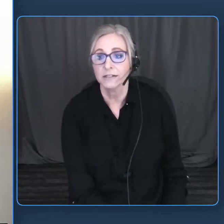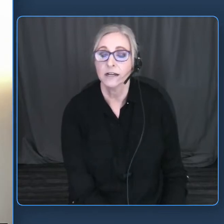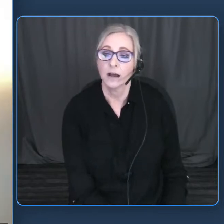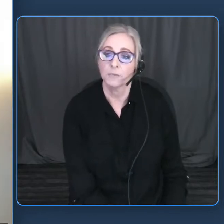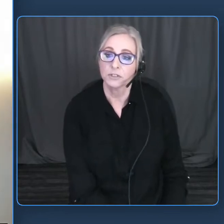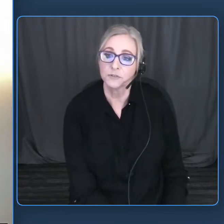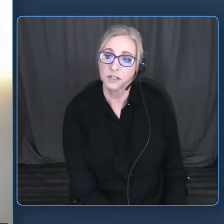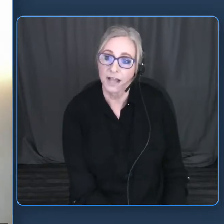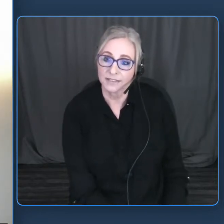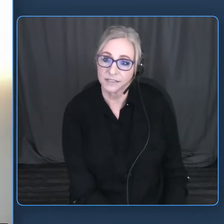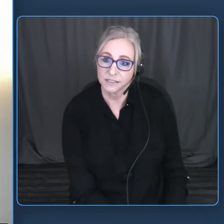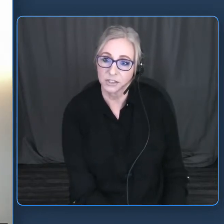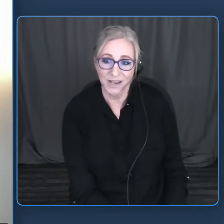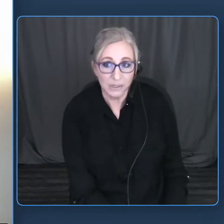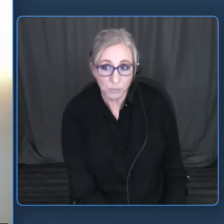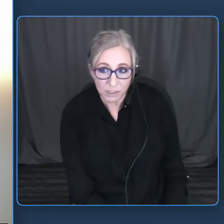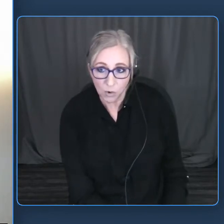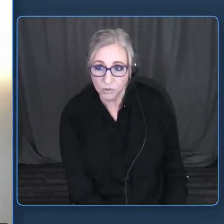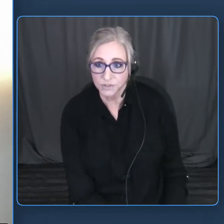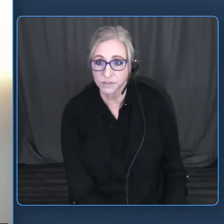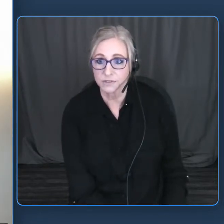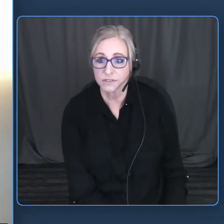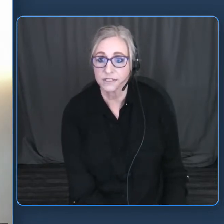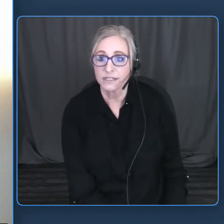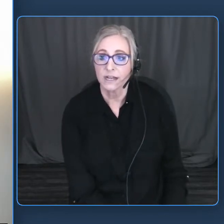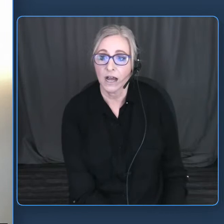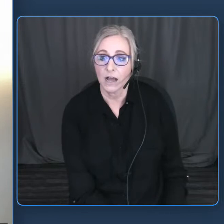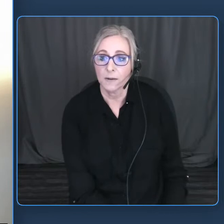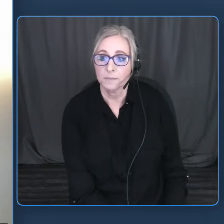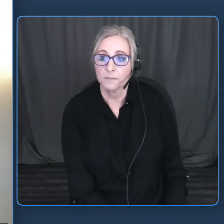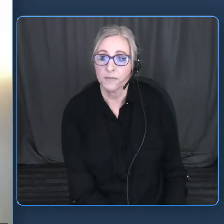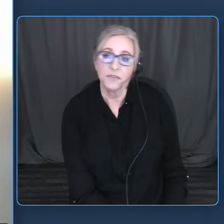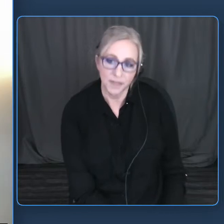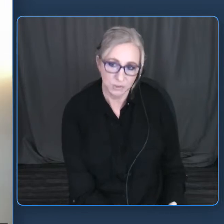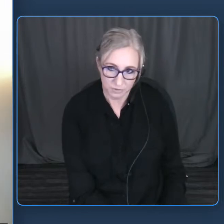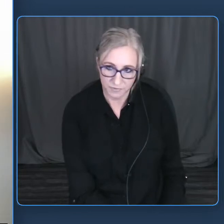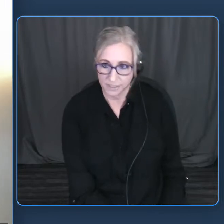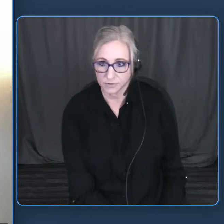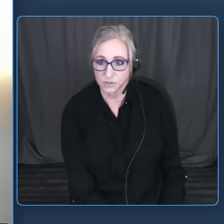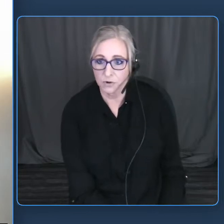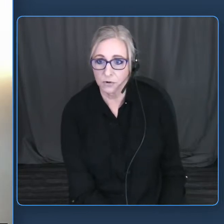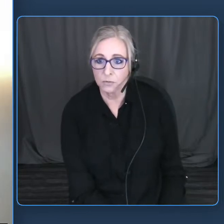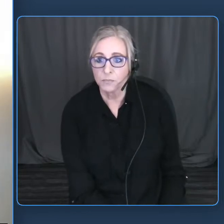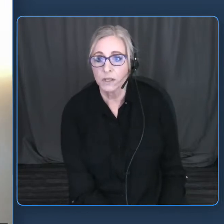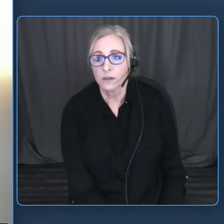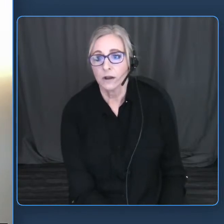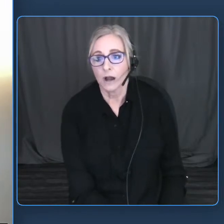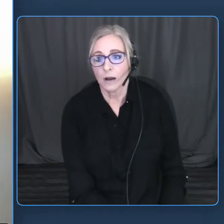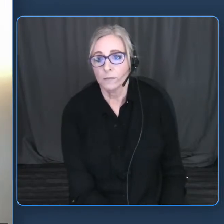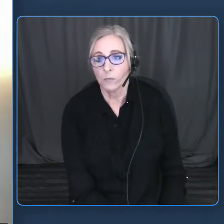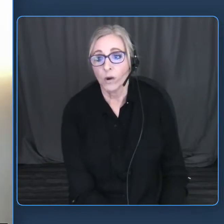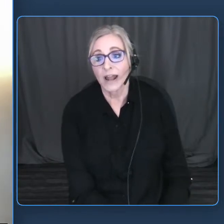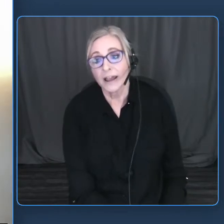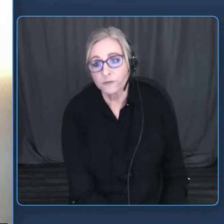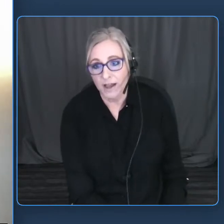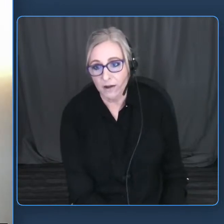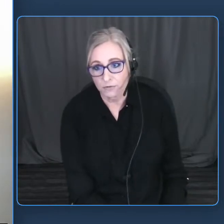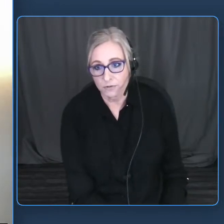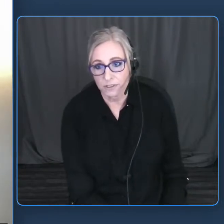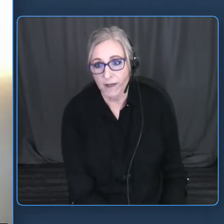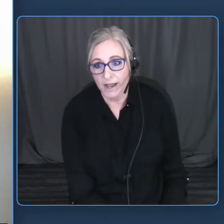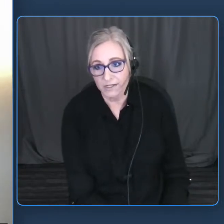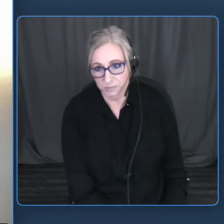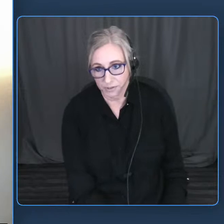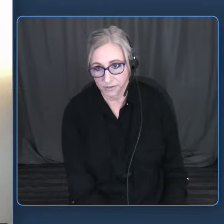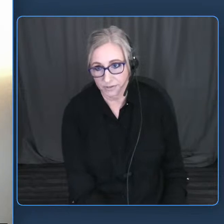FCK. They're different classes, they're 8-week courses, that sort of thing. So what I've